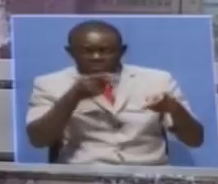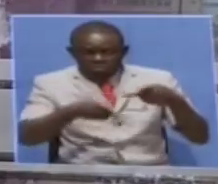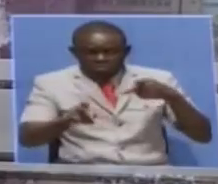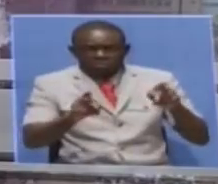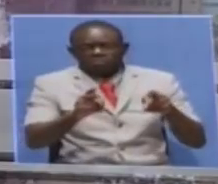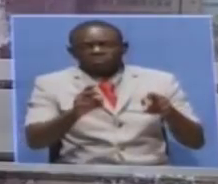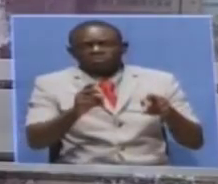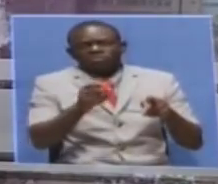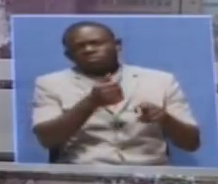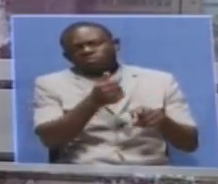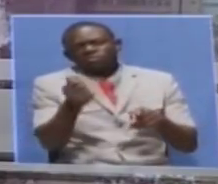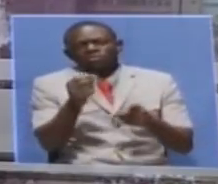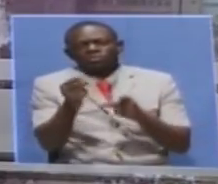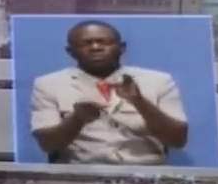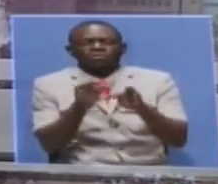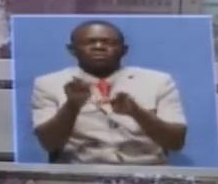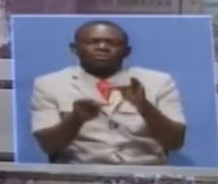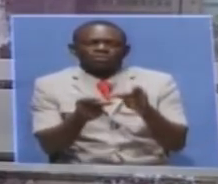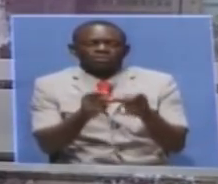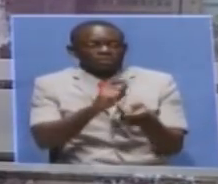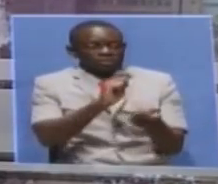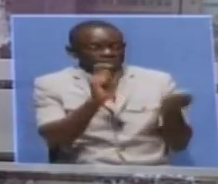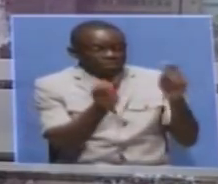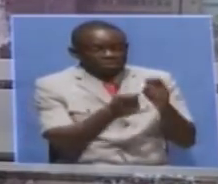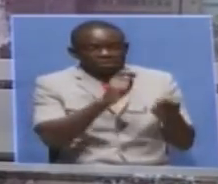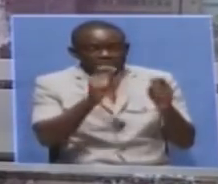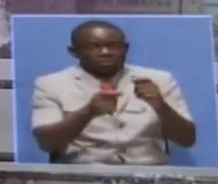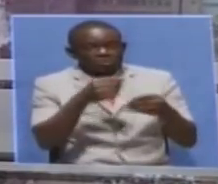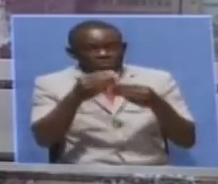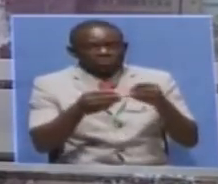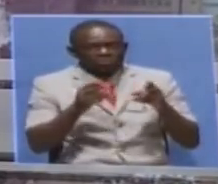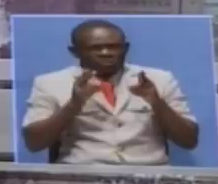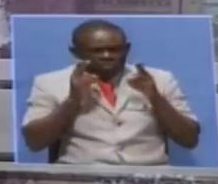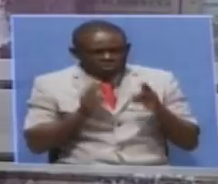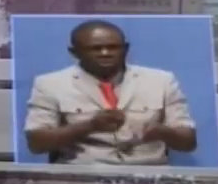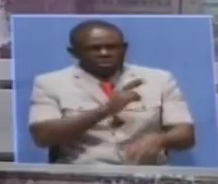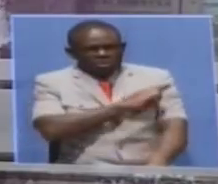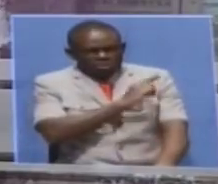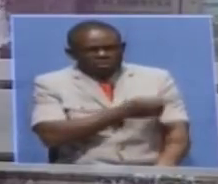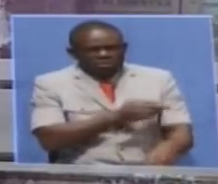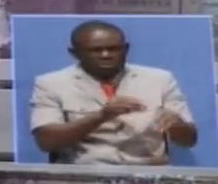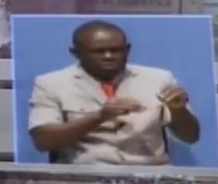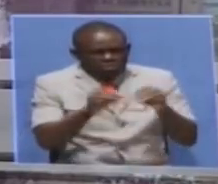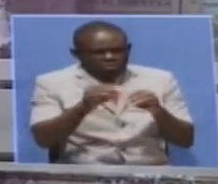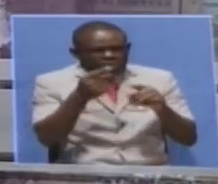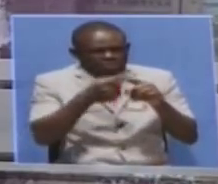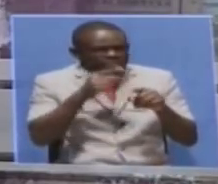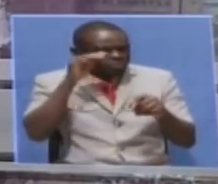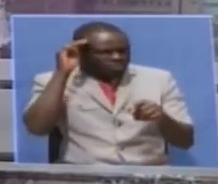process. He says the reforms will decentralize some aspects of human resource management in ministries,